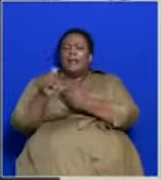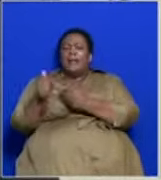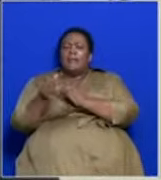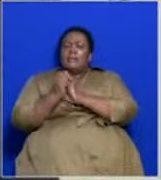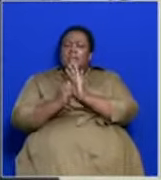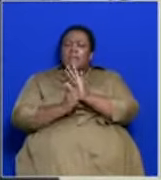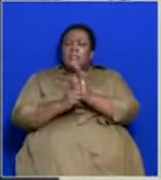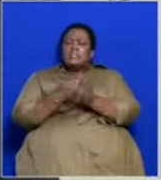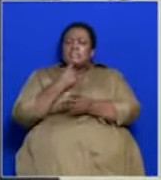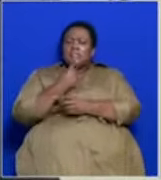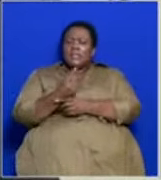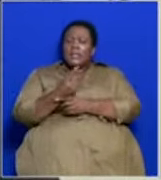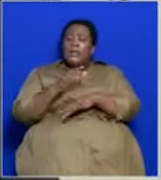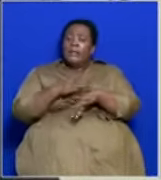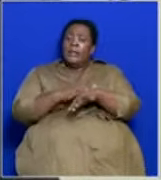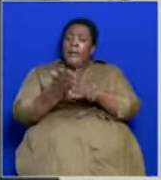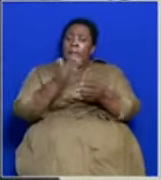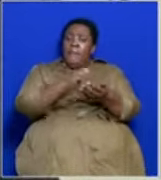arrival,